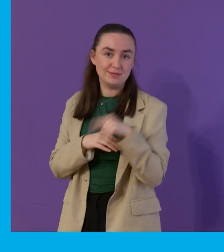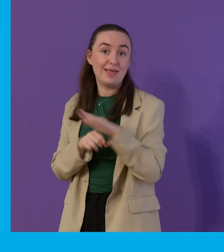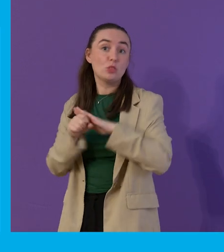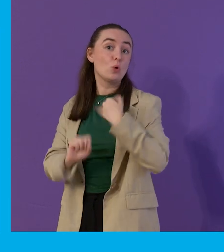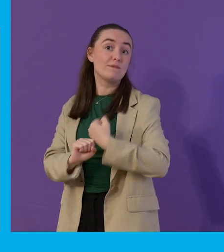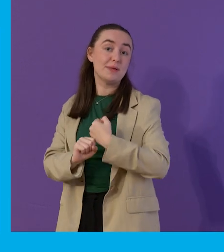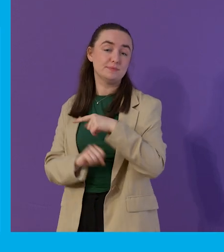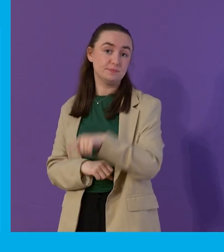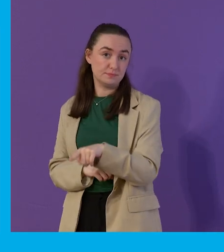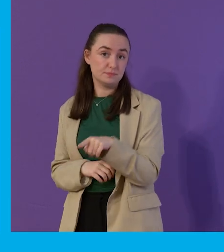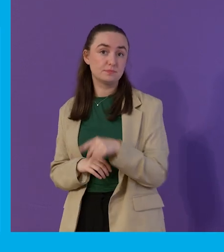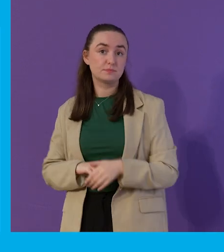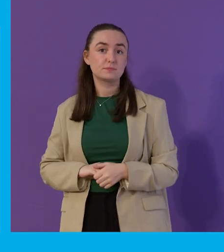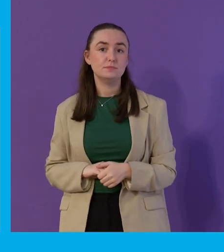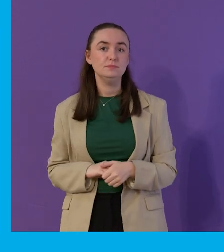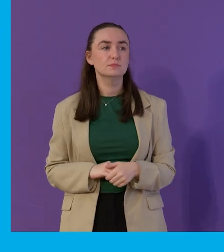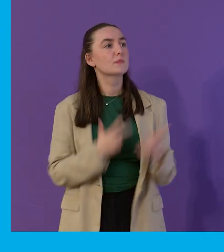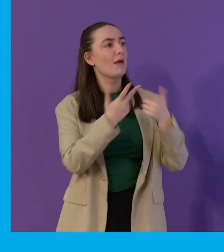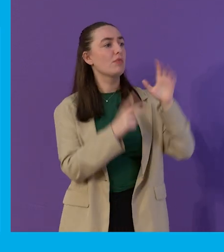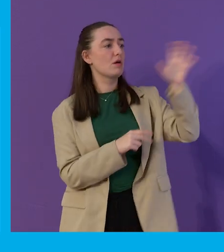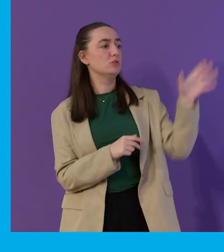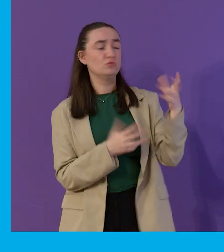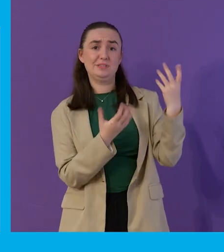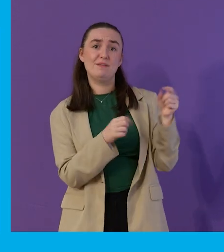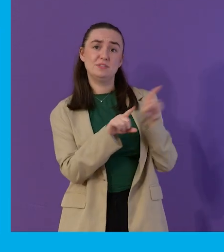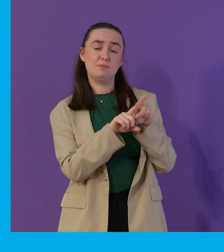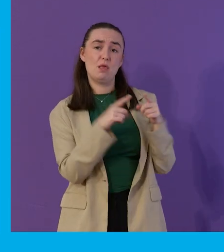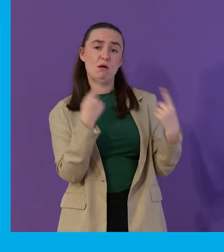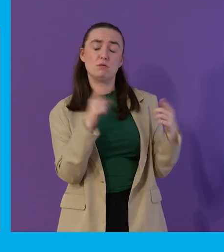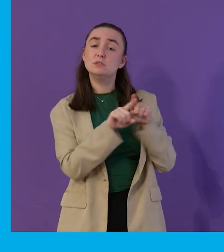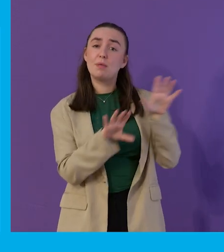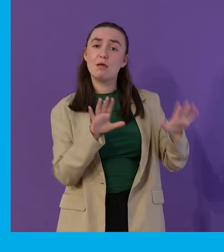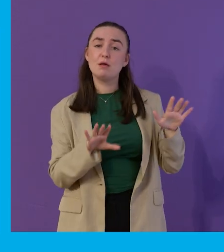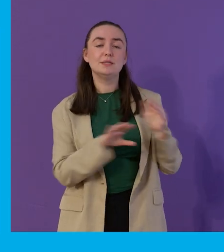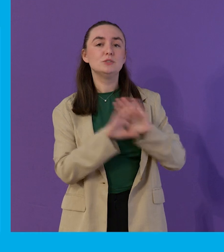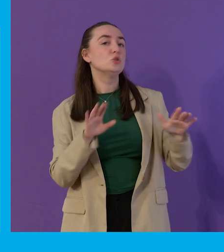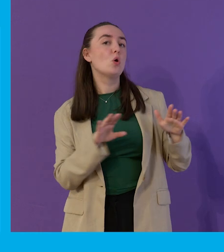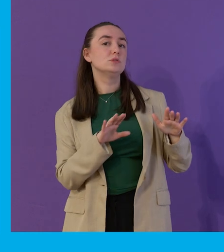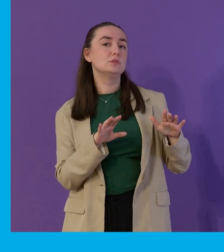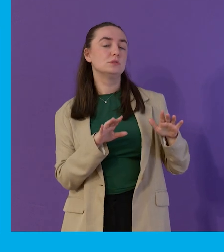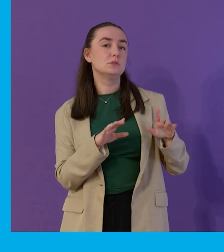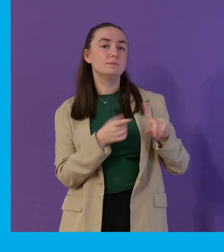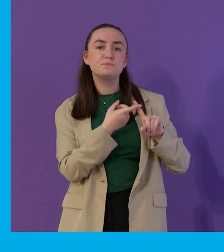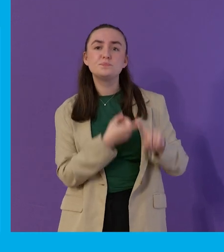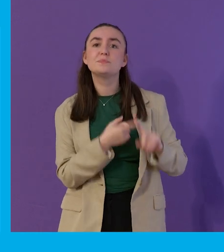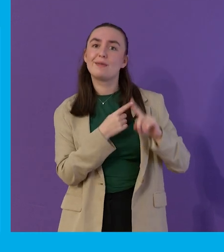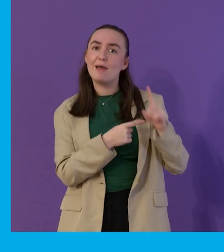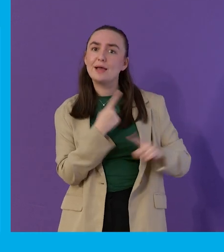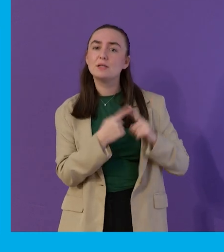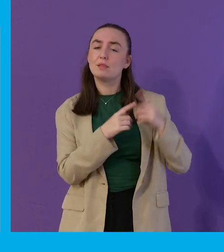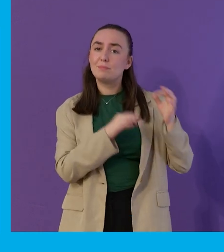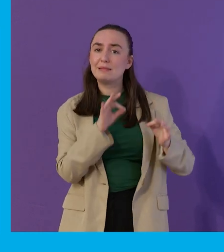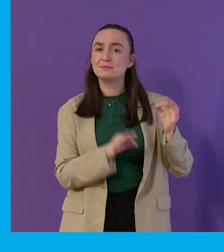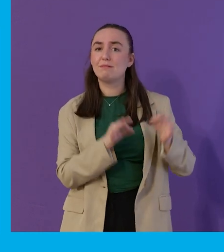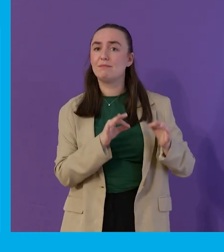And again, a feature of other countries is that all of those things are not subject to annual kind of political bun fights. They are set